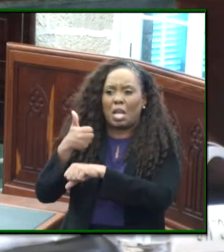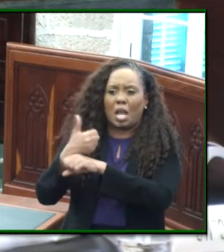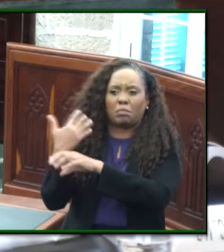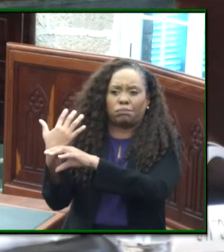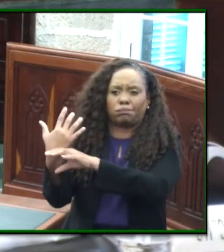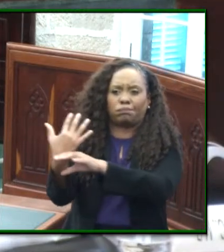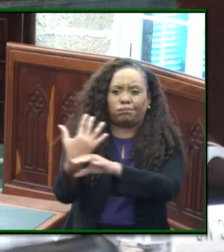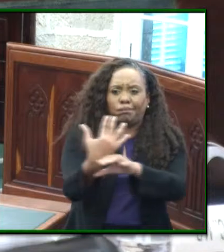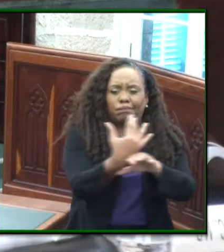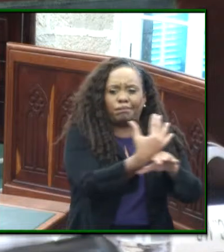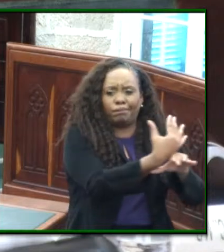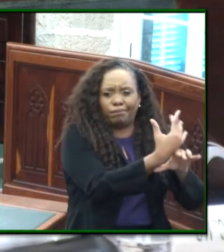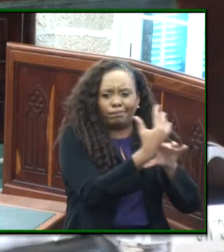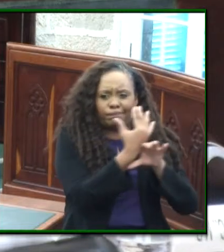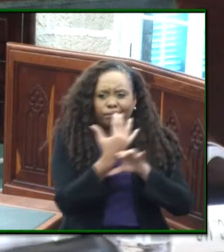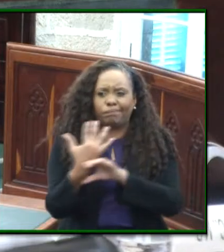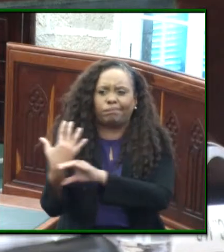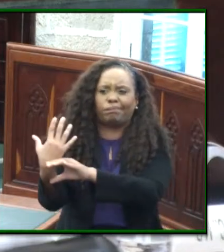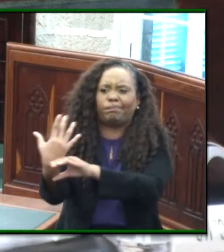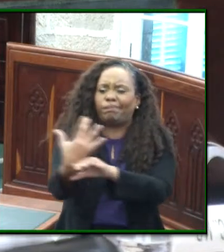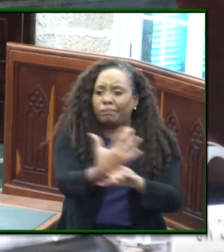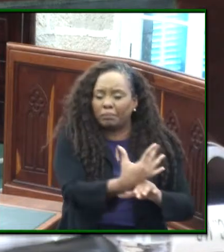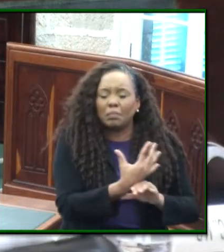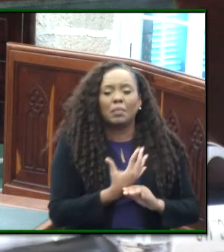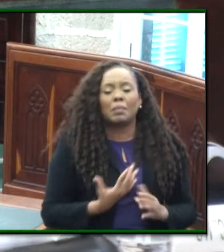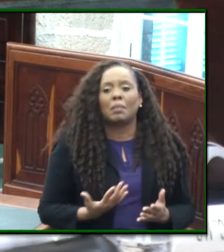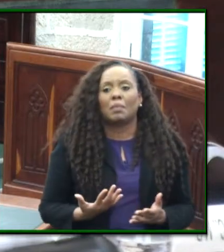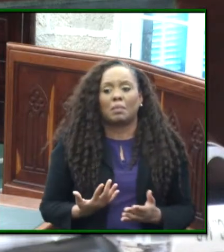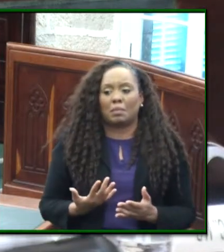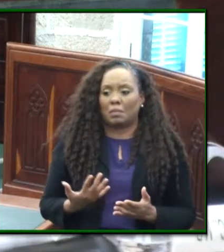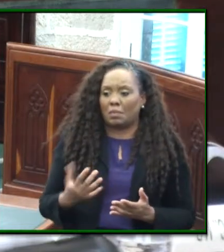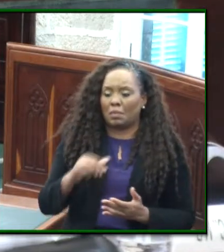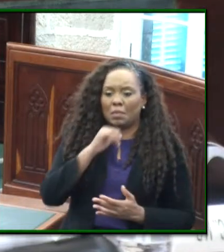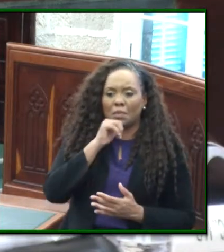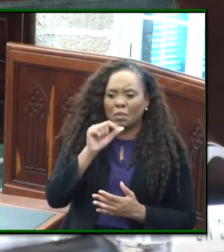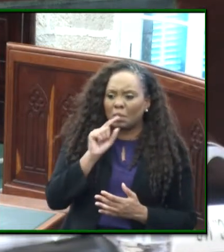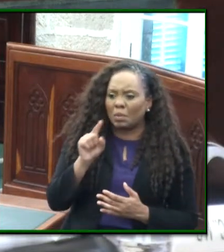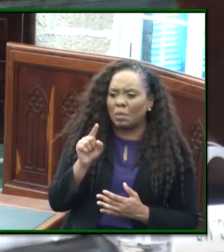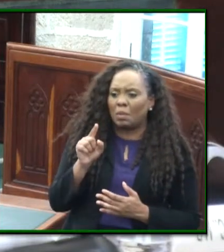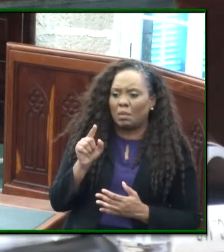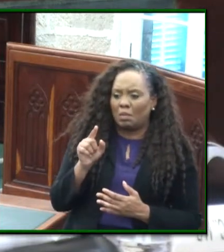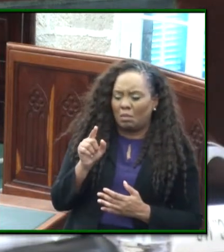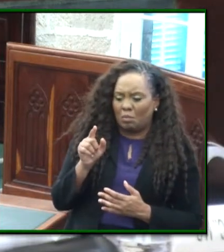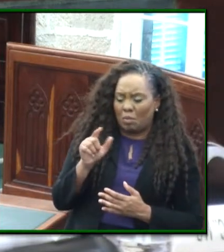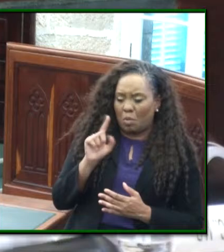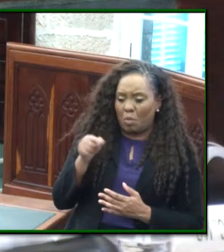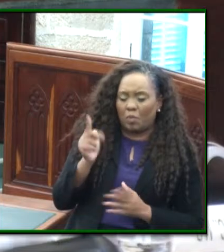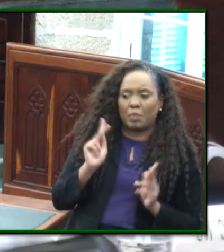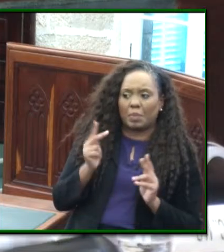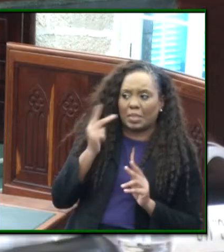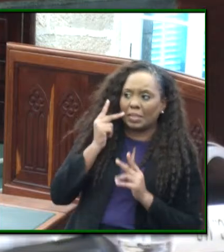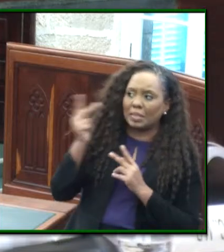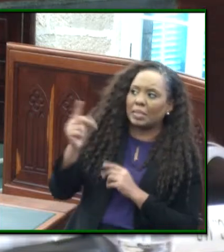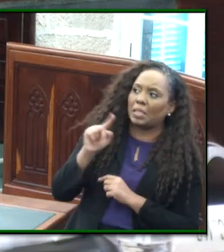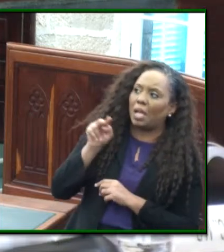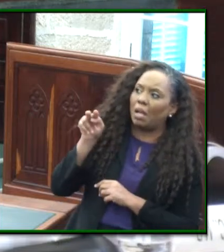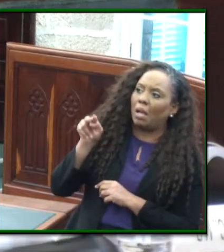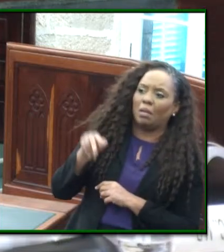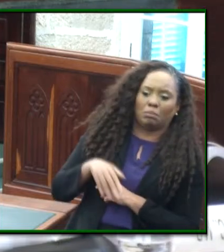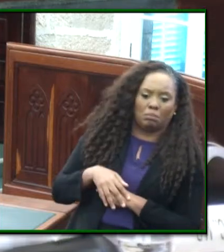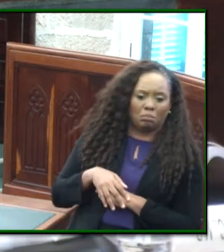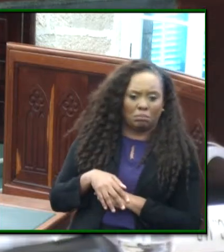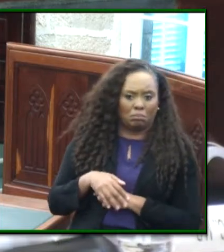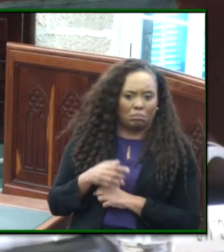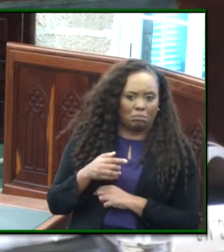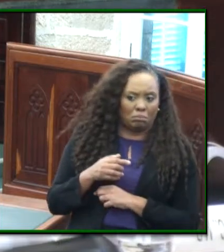is not uncommon to use cameras to be able to not only act as a deterrent for crime, but also to ensure that if